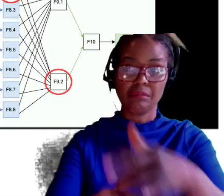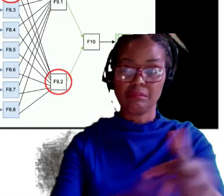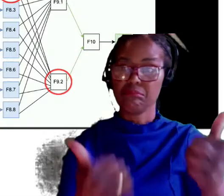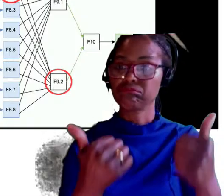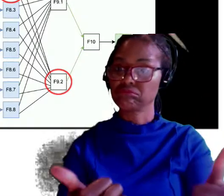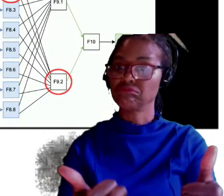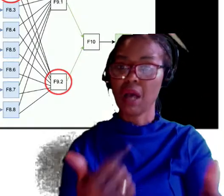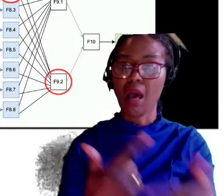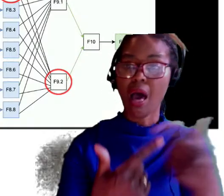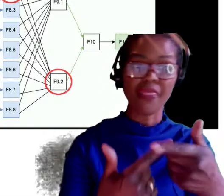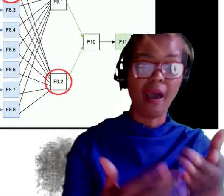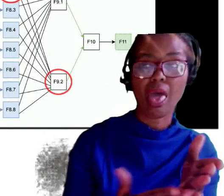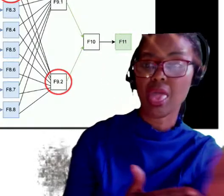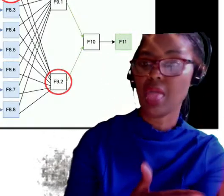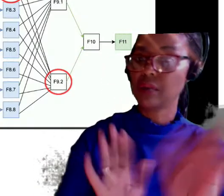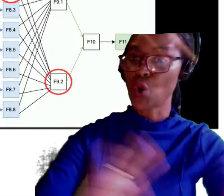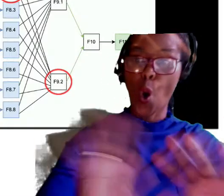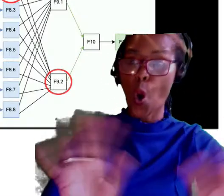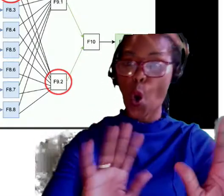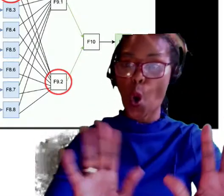But I said, but my map,